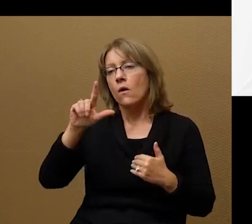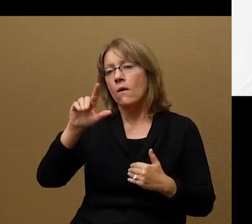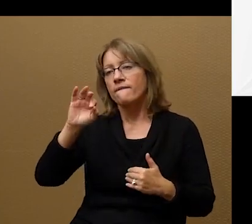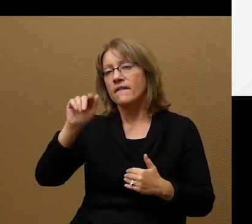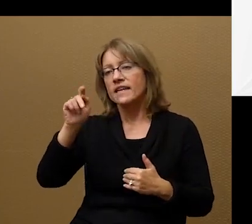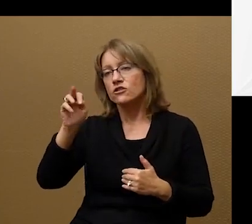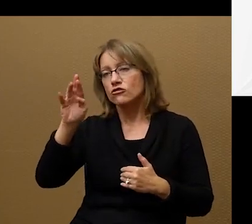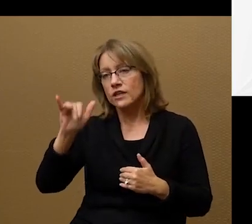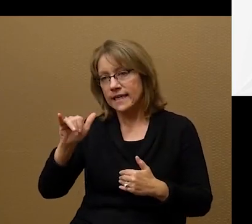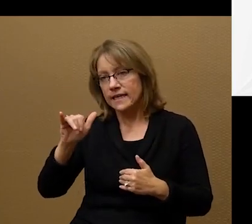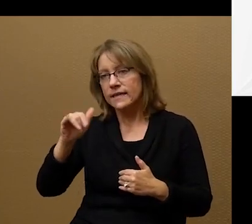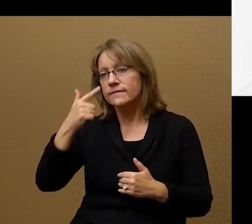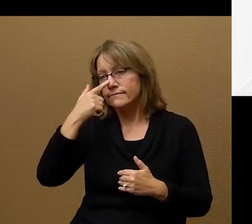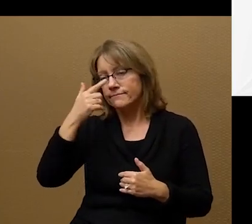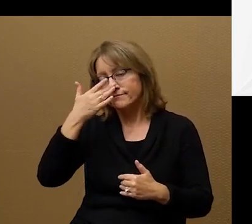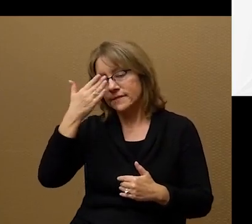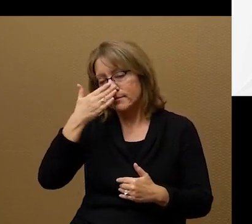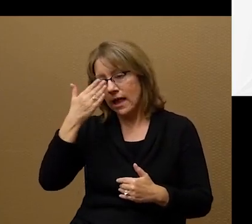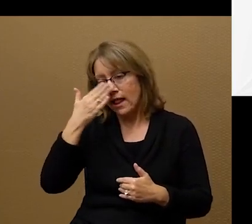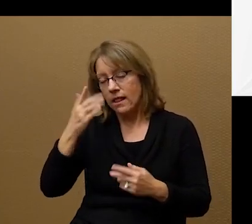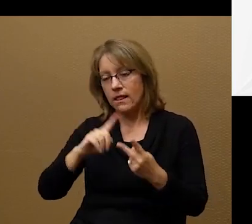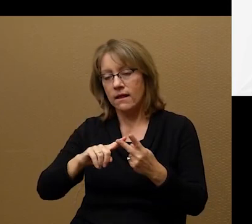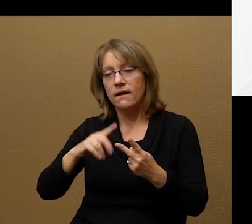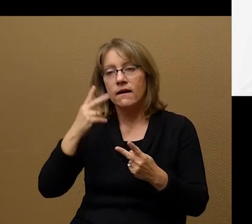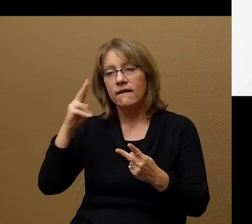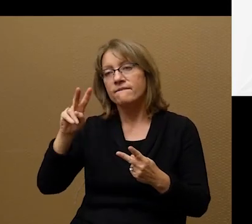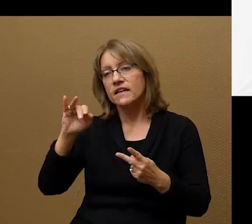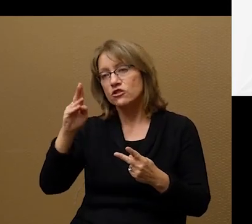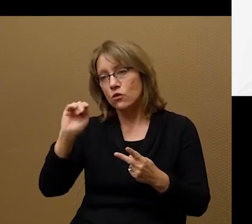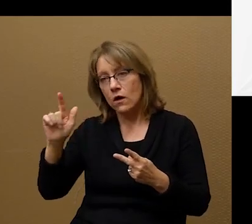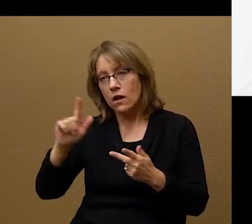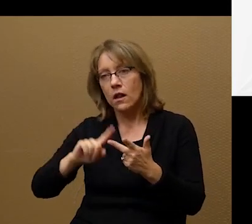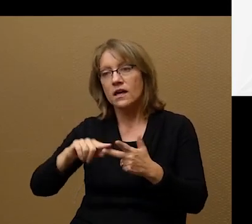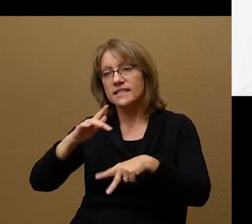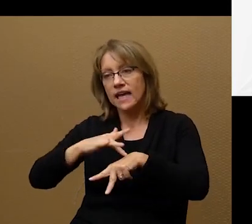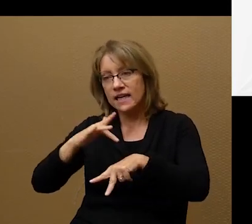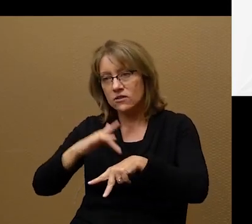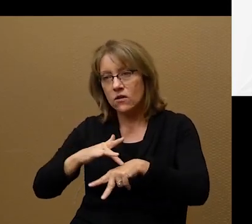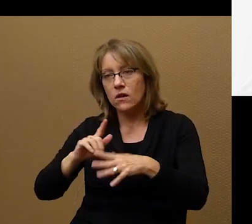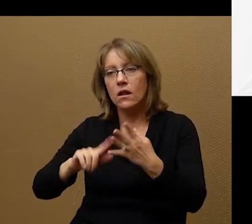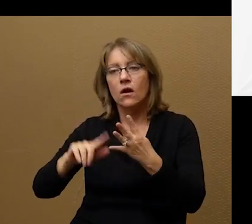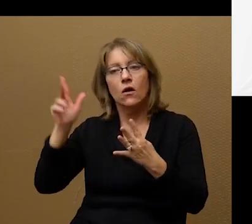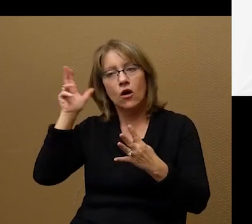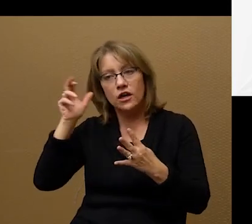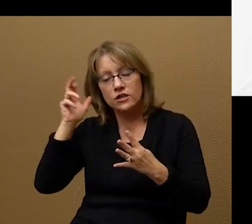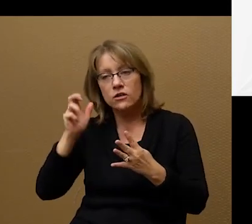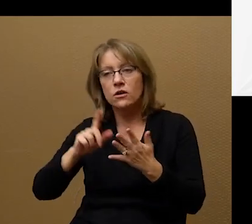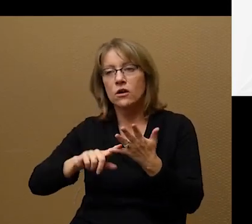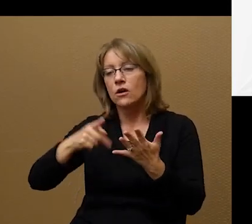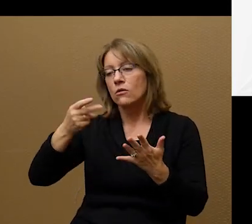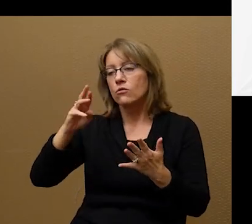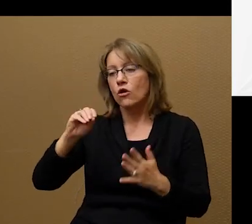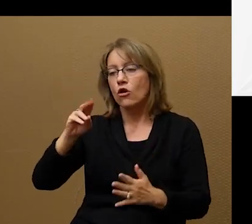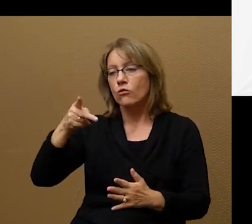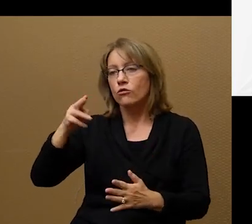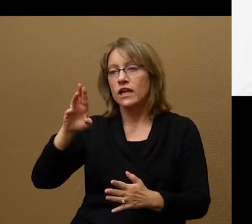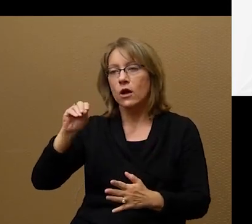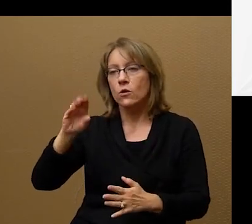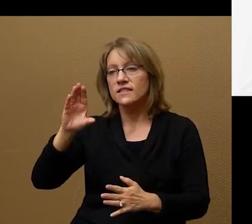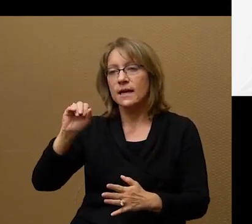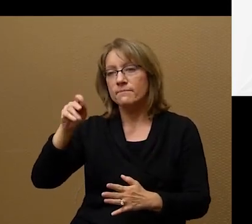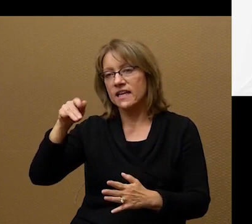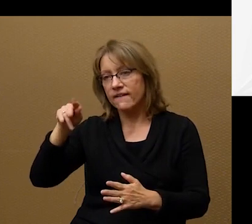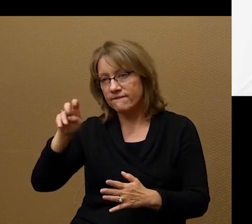is our sense of smell. Visual, tactile, auditory, proprioceptive,